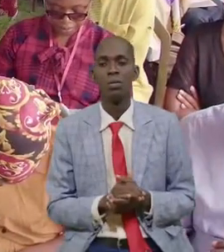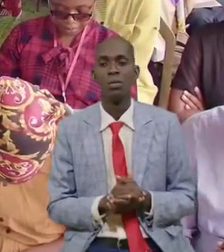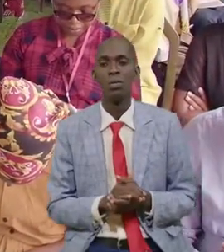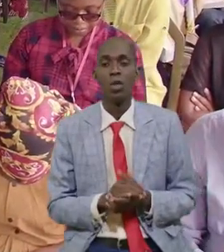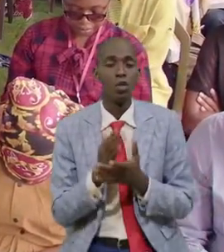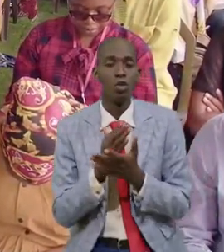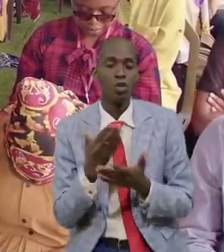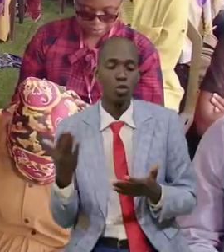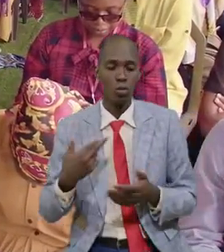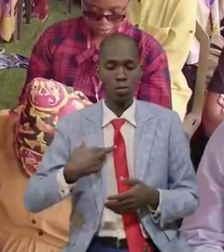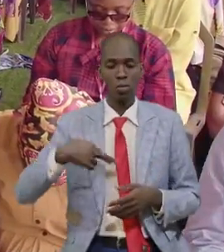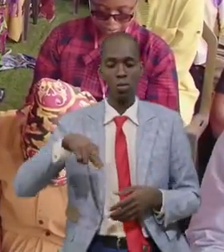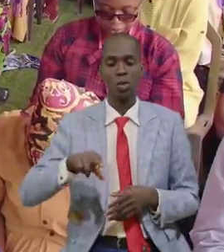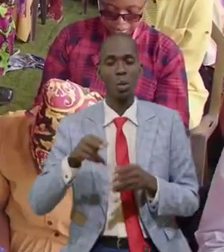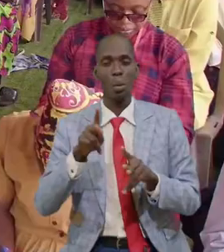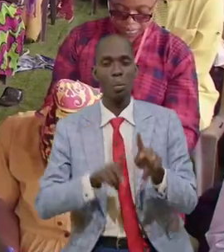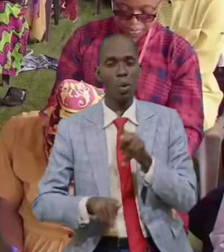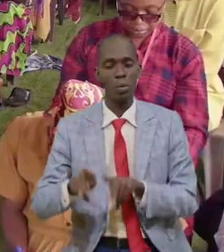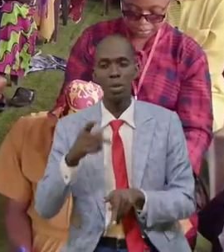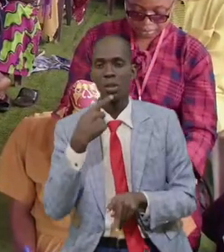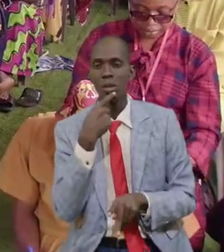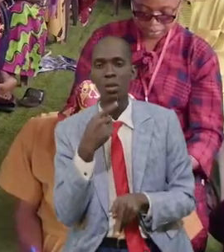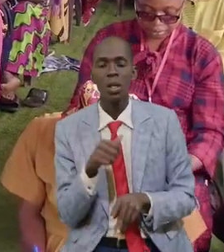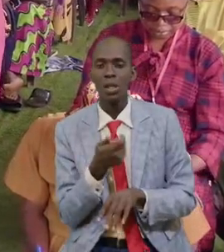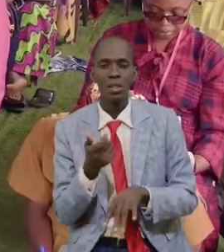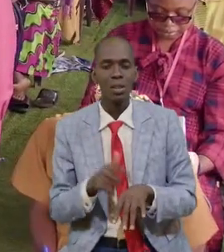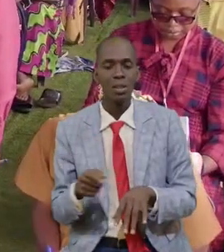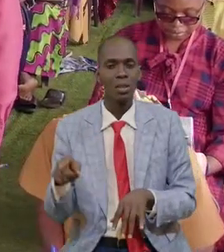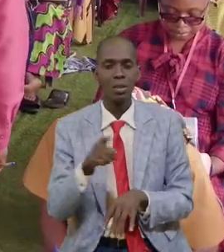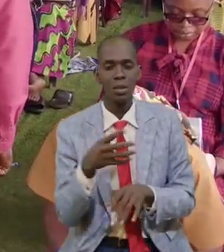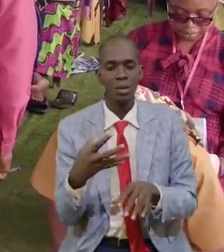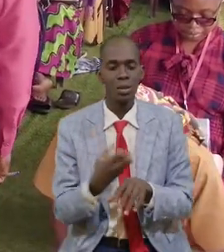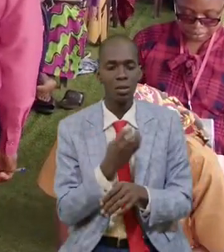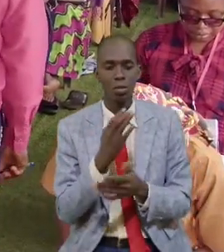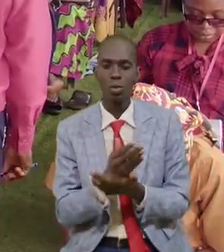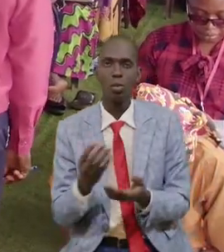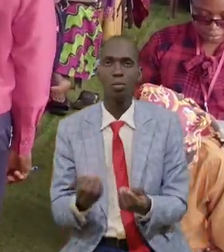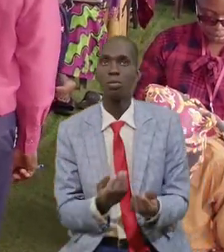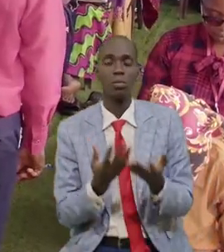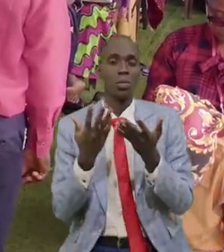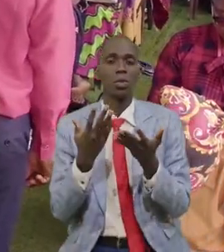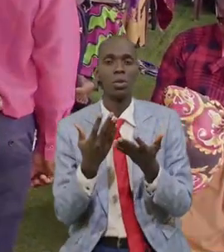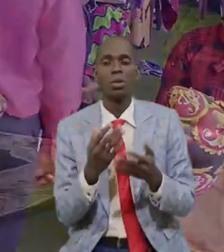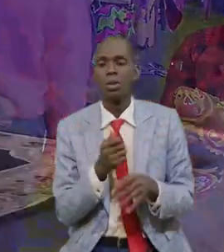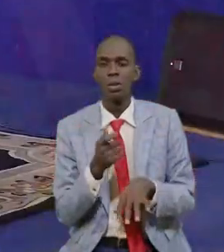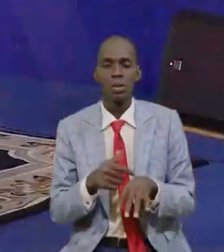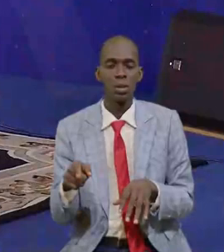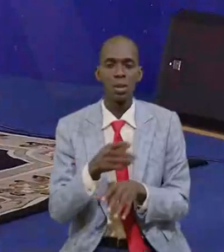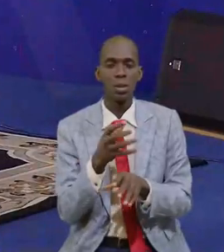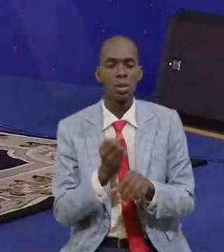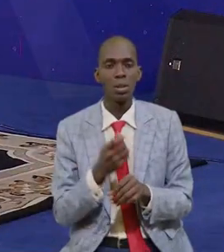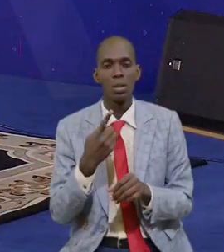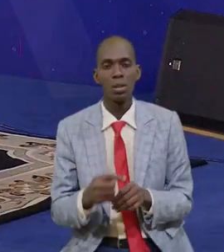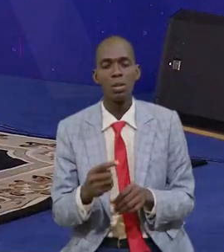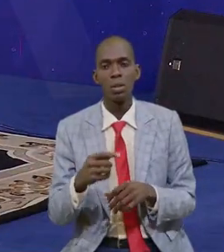people, they say, whenever they take the sacrament, whenever they take the Holy Communion, they say